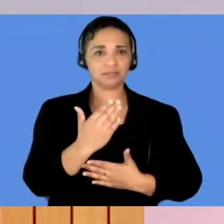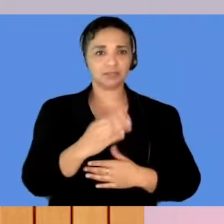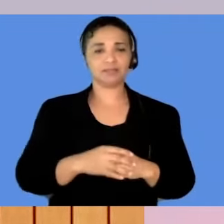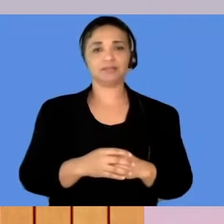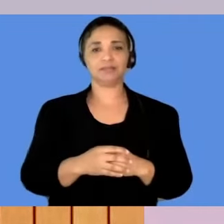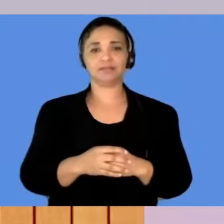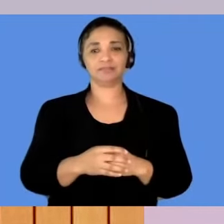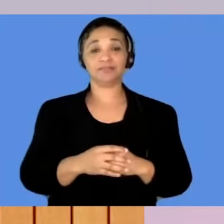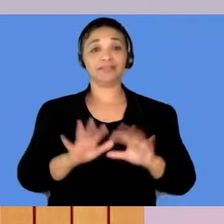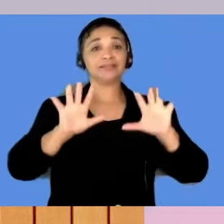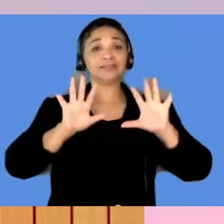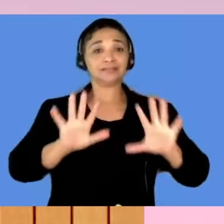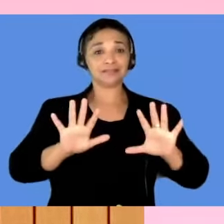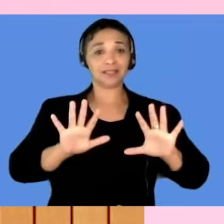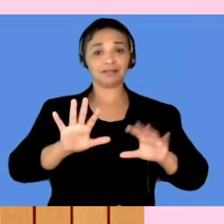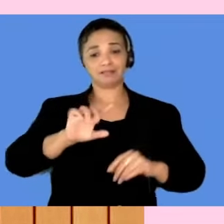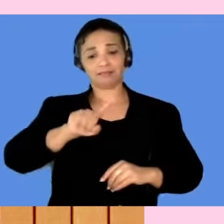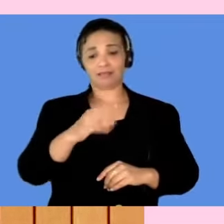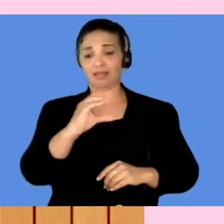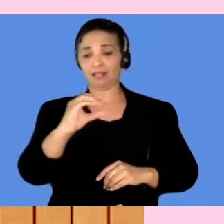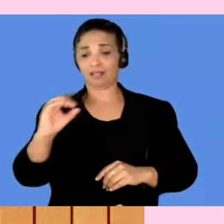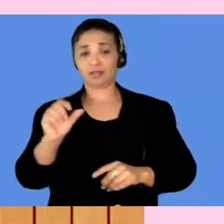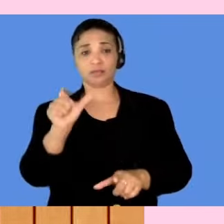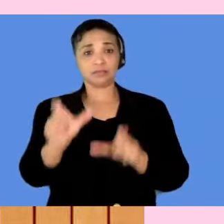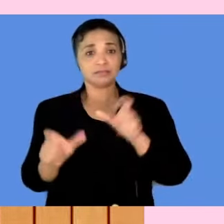10,000 people with disabilities, corporates, education